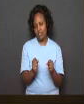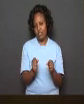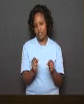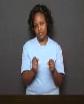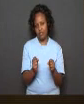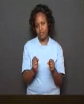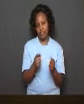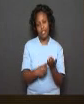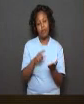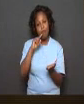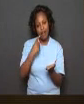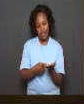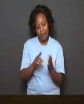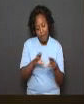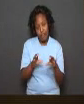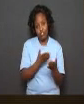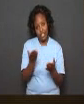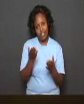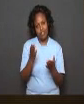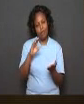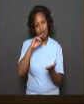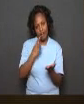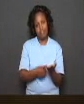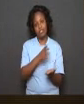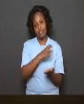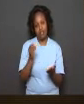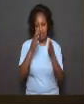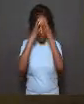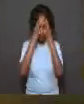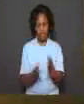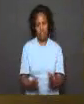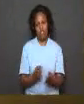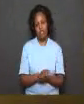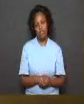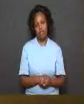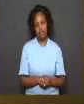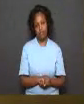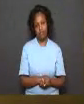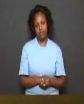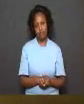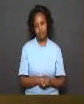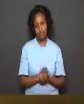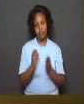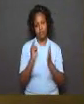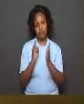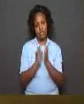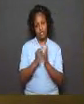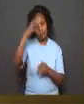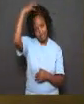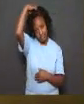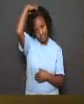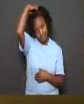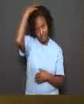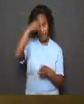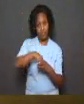to justify actions or decisions. The Constitution